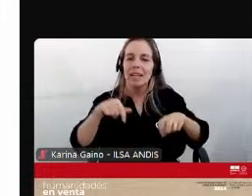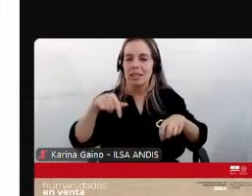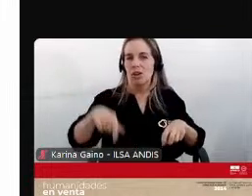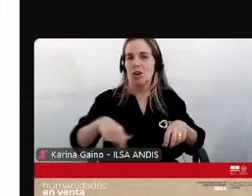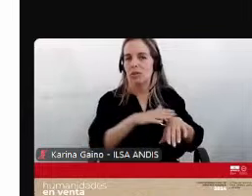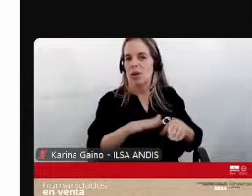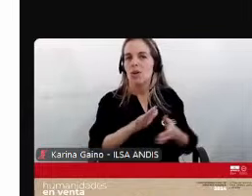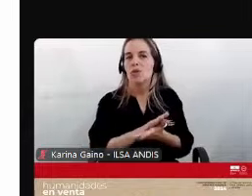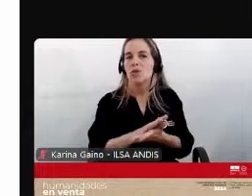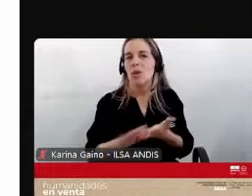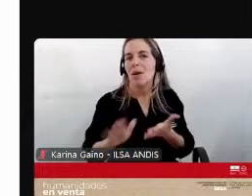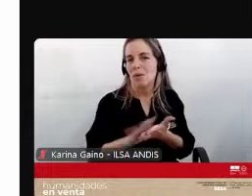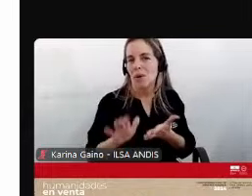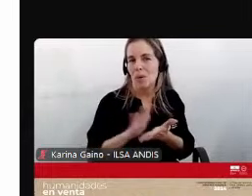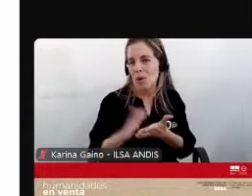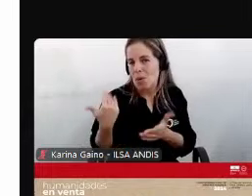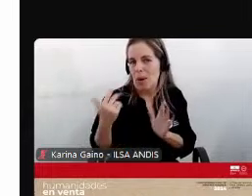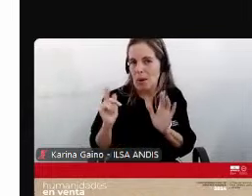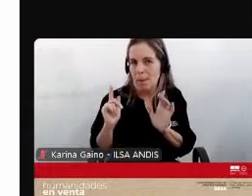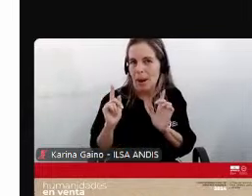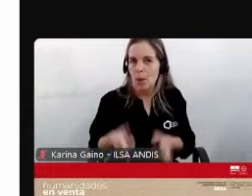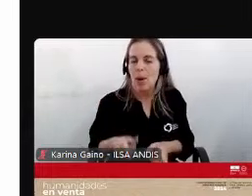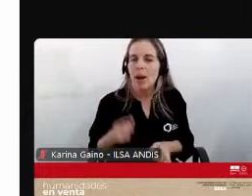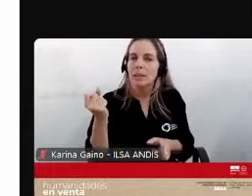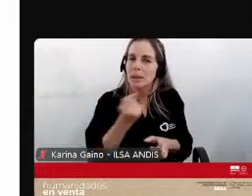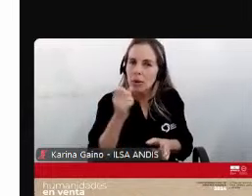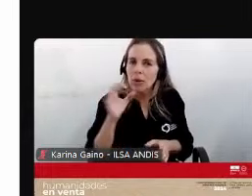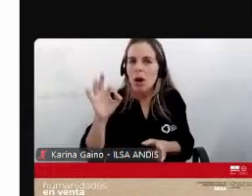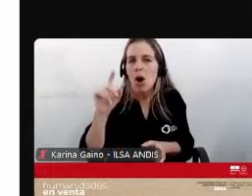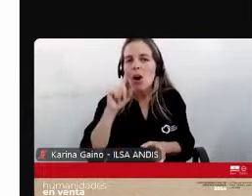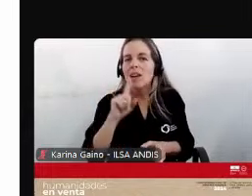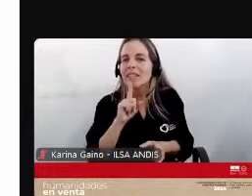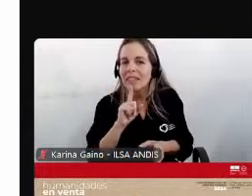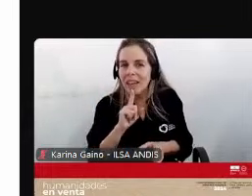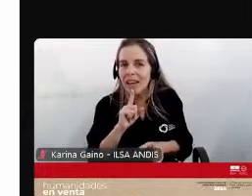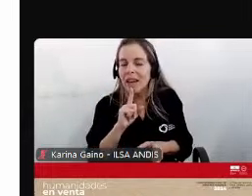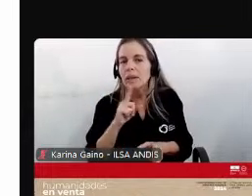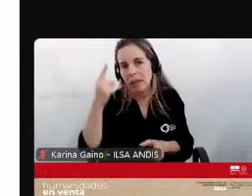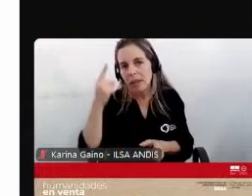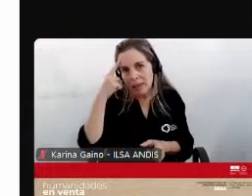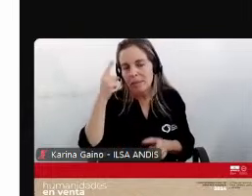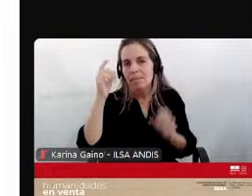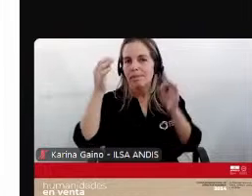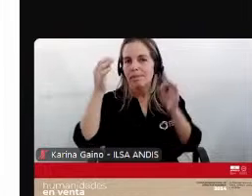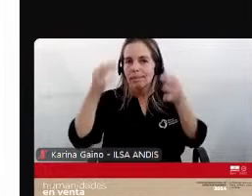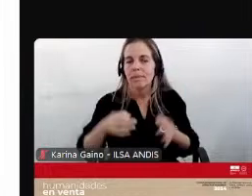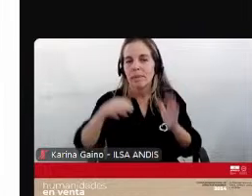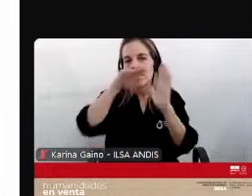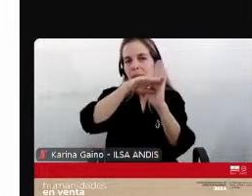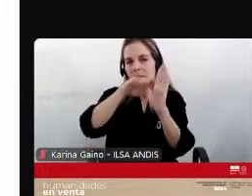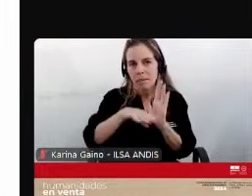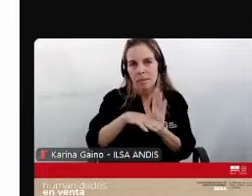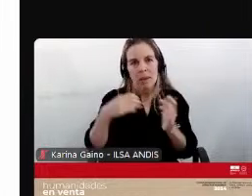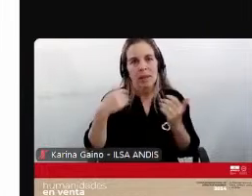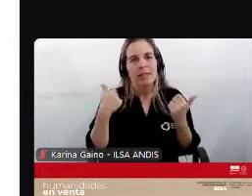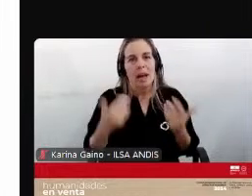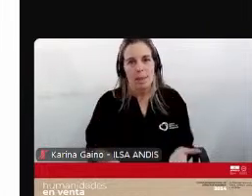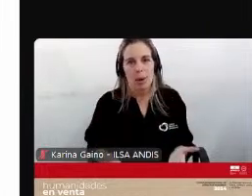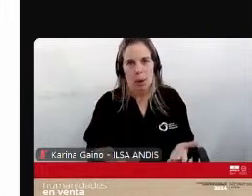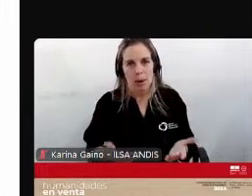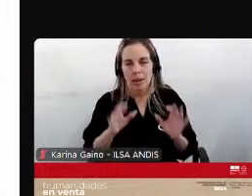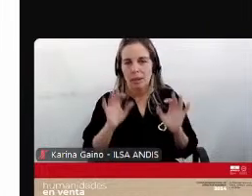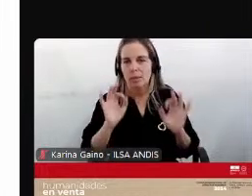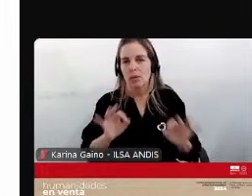it's important that the ILO has stipulated that indicators can be used inter alia, meaning that you can refer back to previous versions